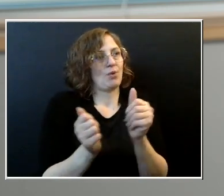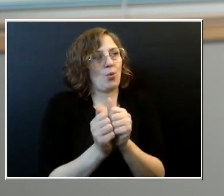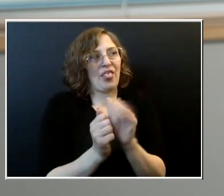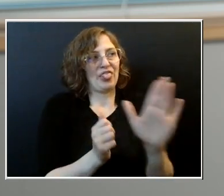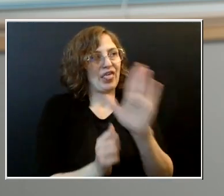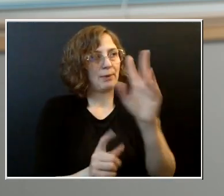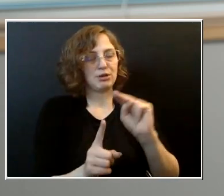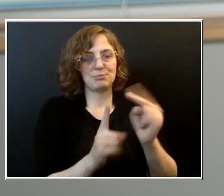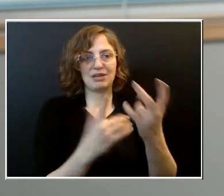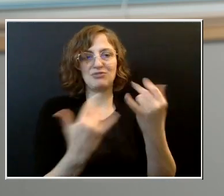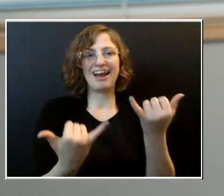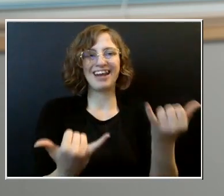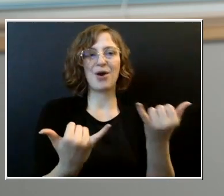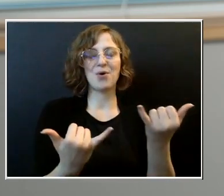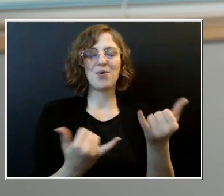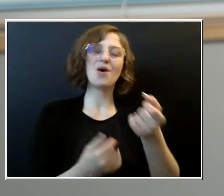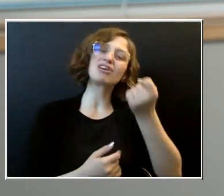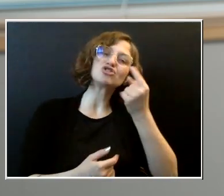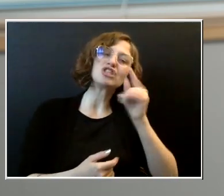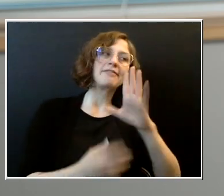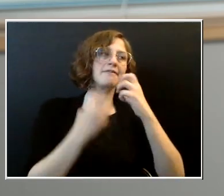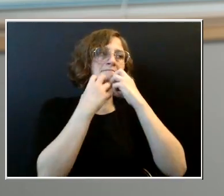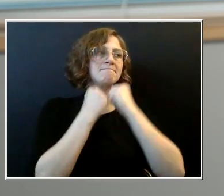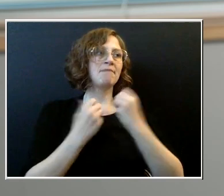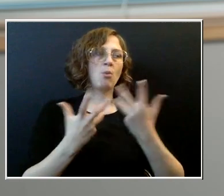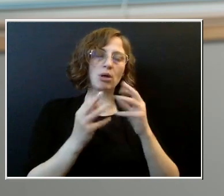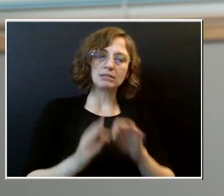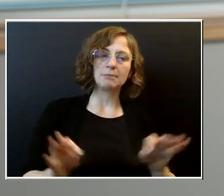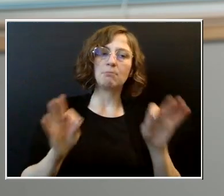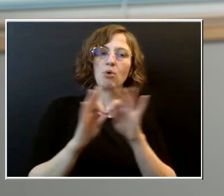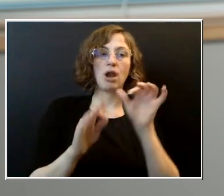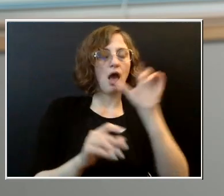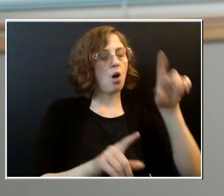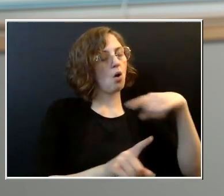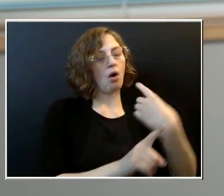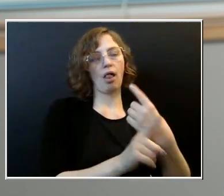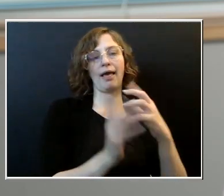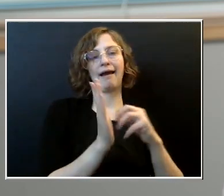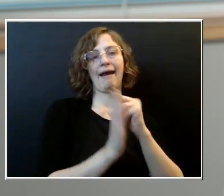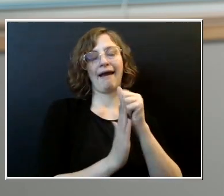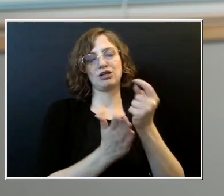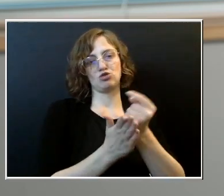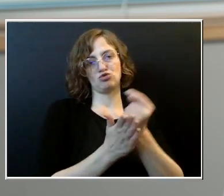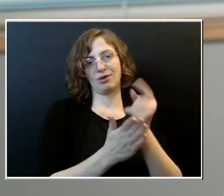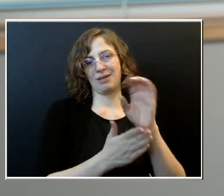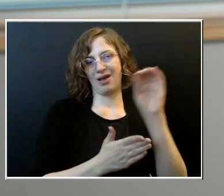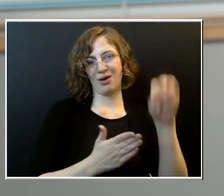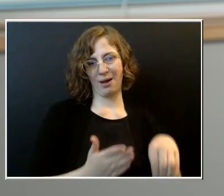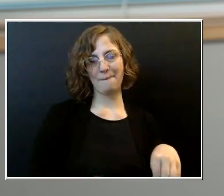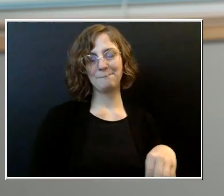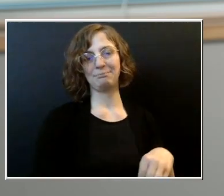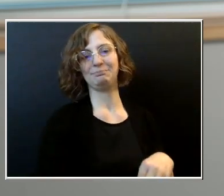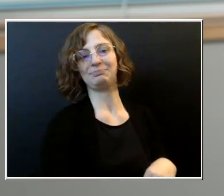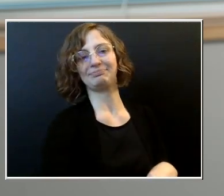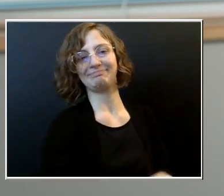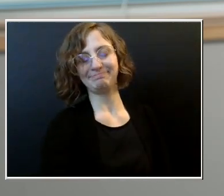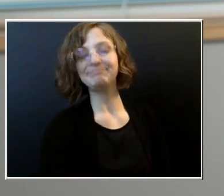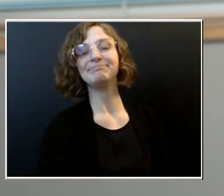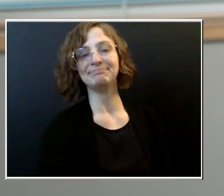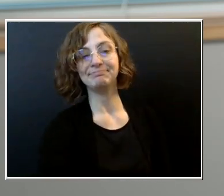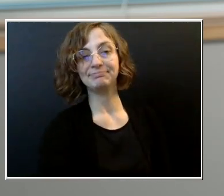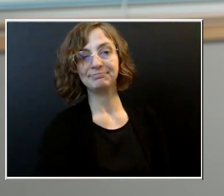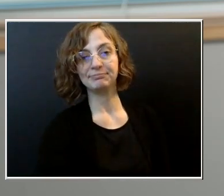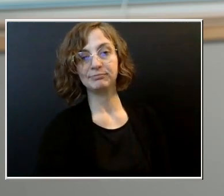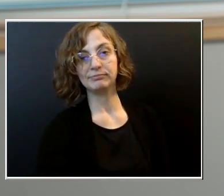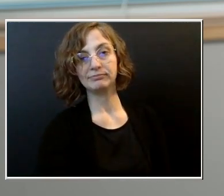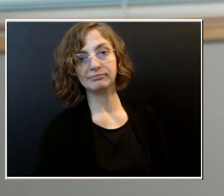what's important to them beyond their cancer treatment outcome, and meet them there, right? And do our best to take care of them